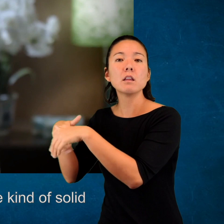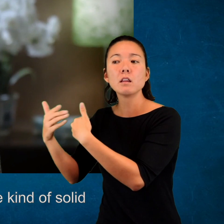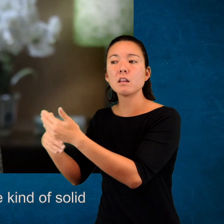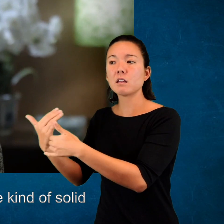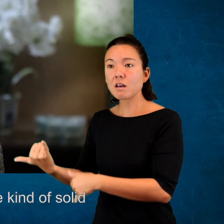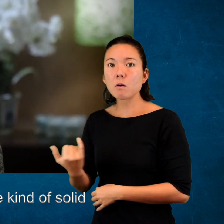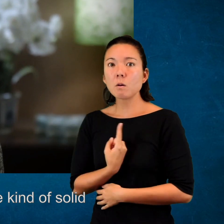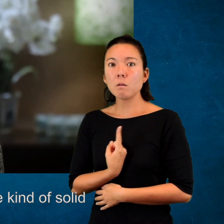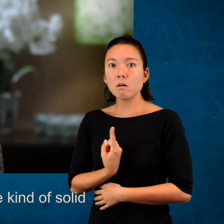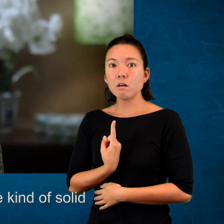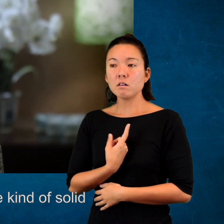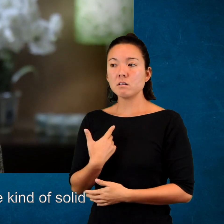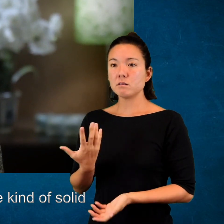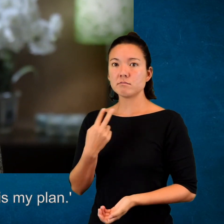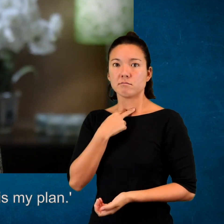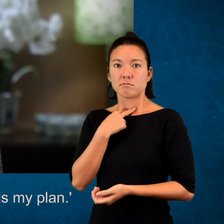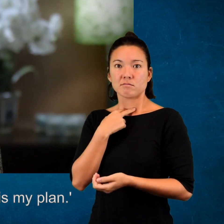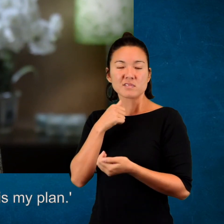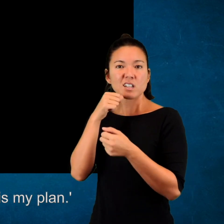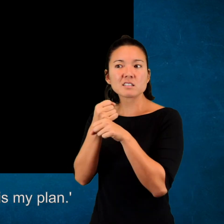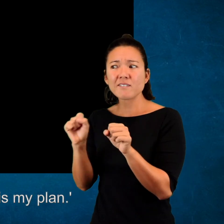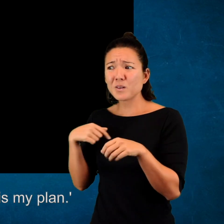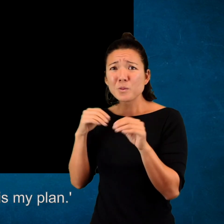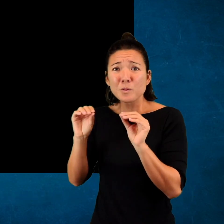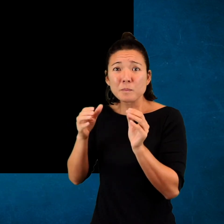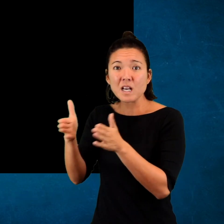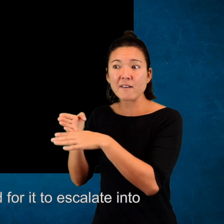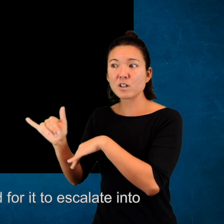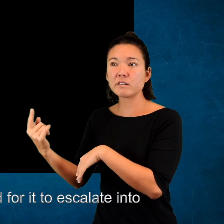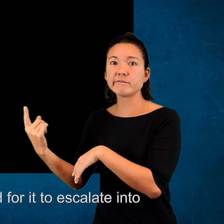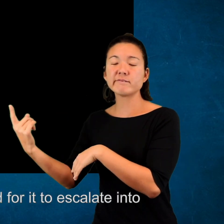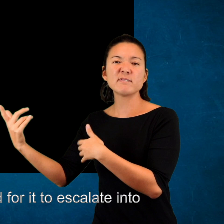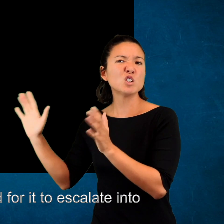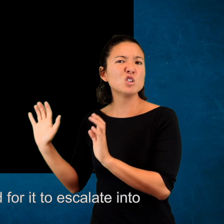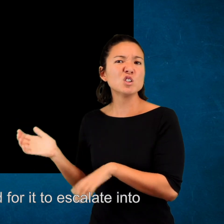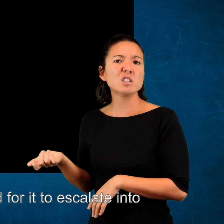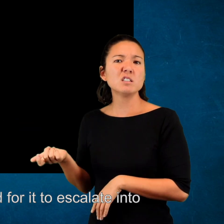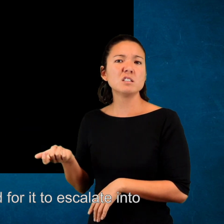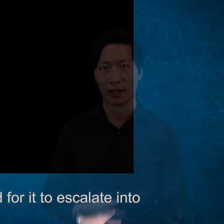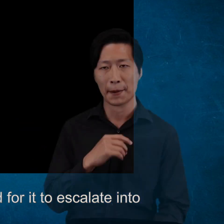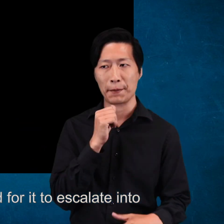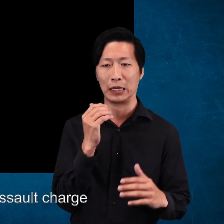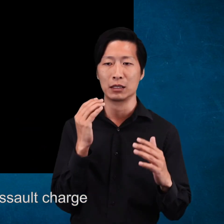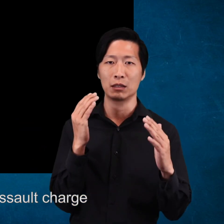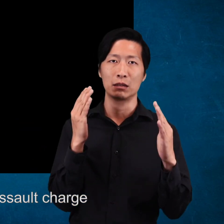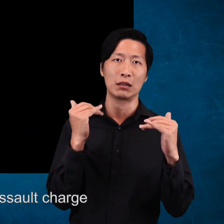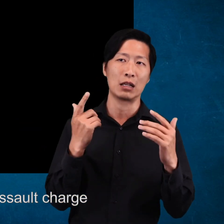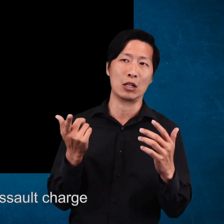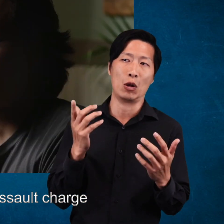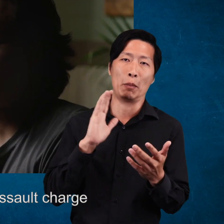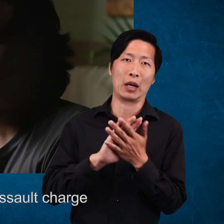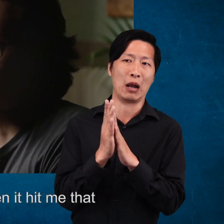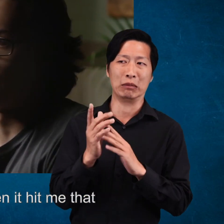of solid, hey, this is my plan. I didn't intend for it to escalate into that kind of assault